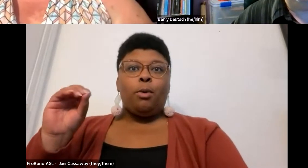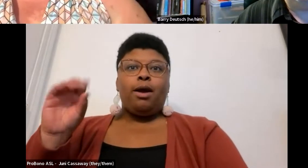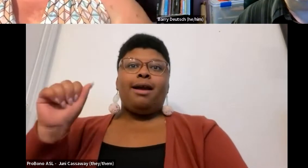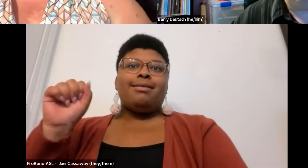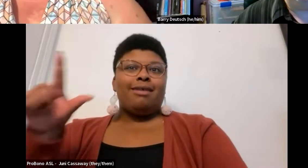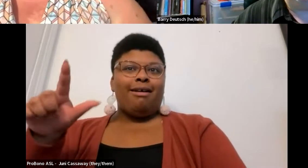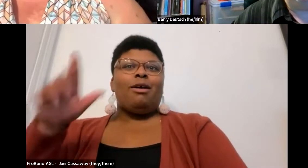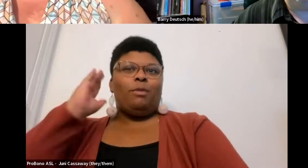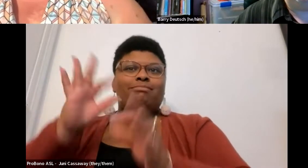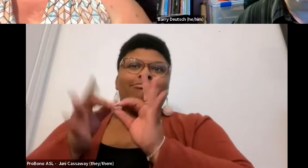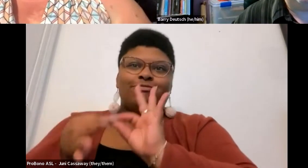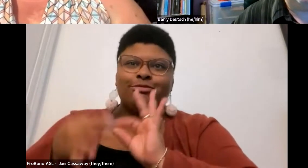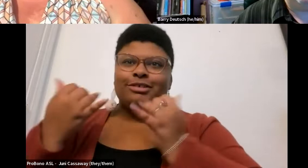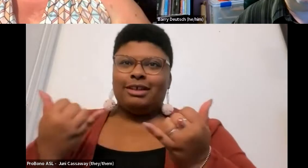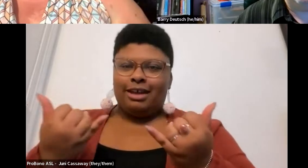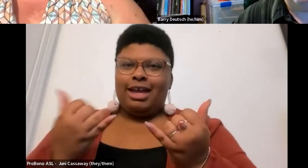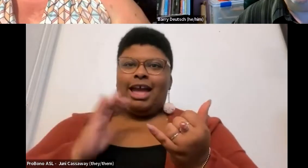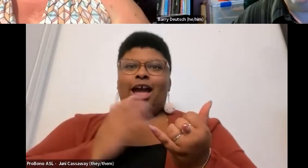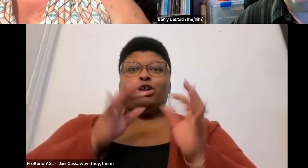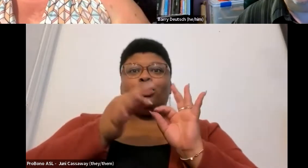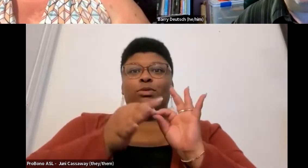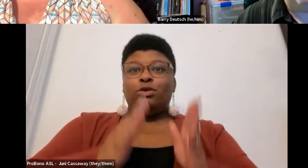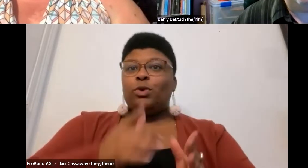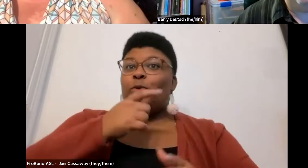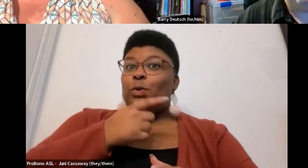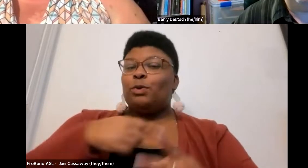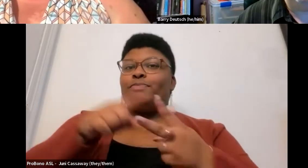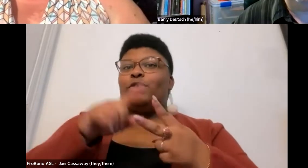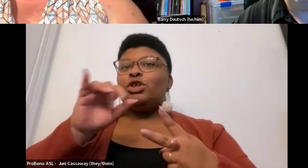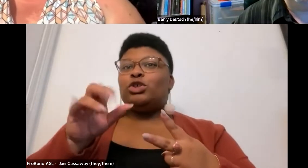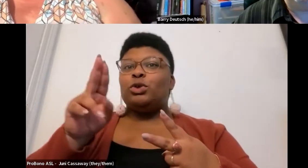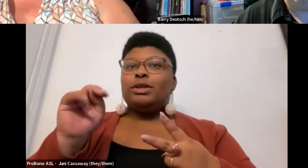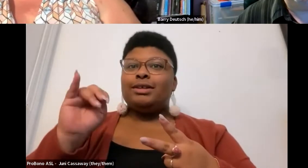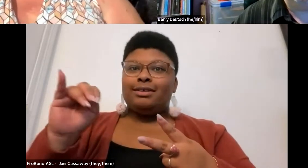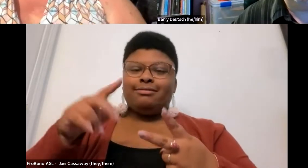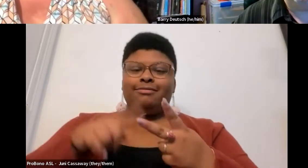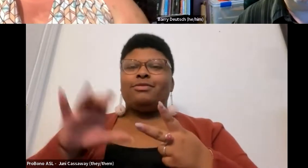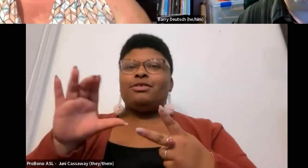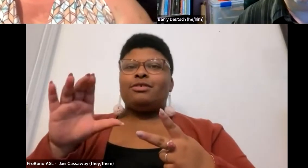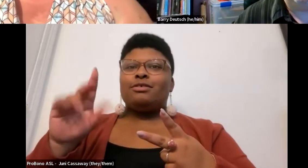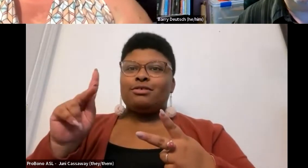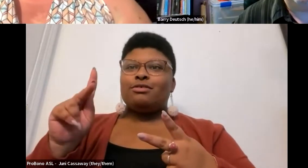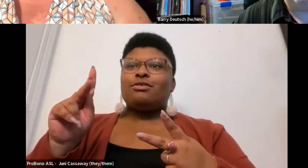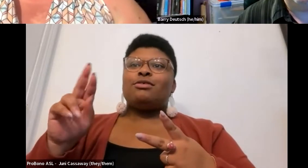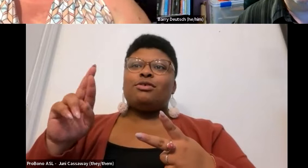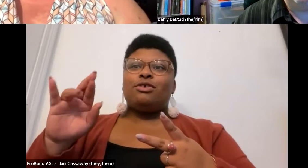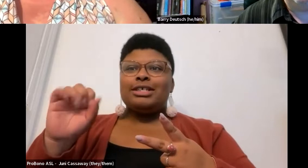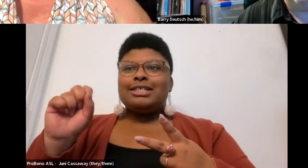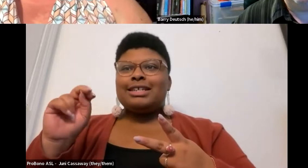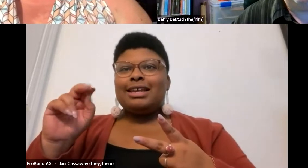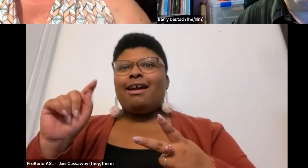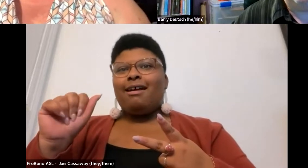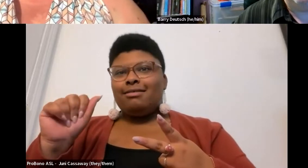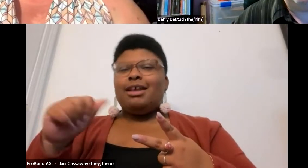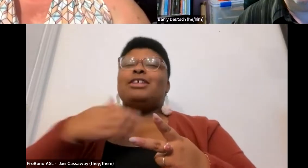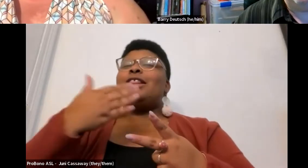us. Our interpreters today are Junie and Christina, so we thank them for their hard work and all of Pro Bono